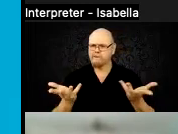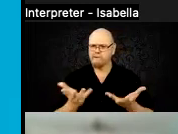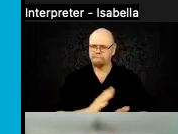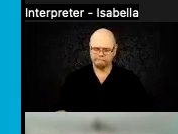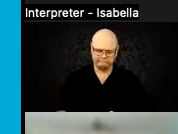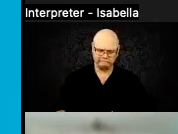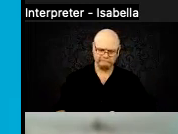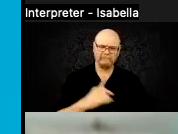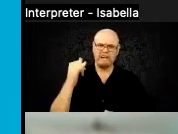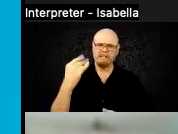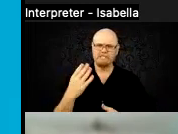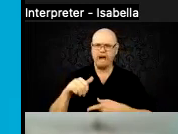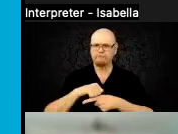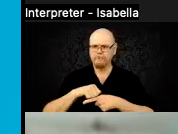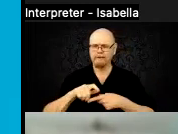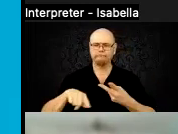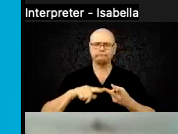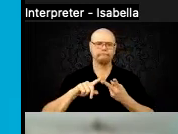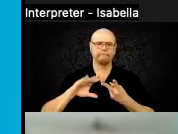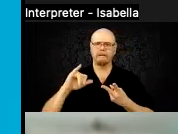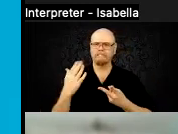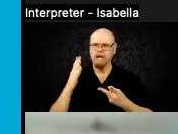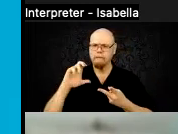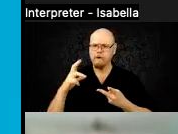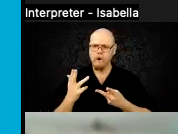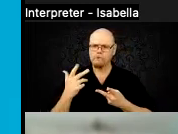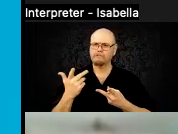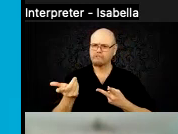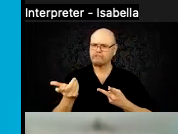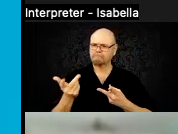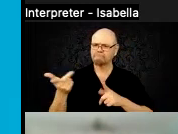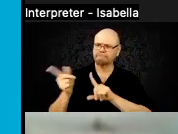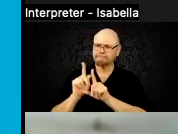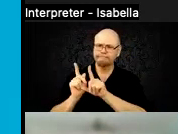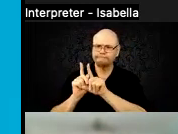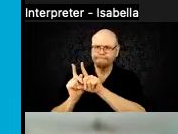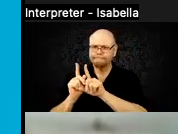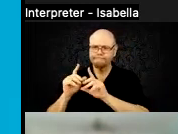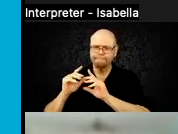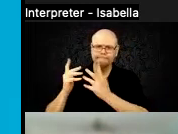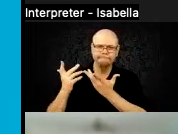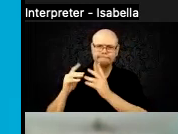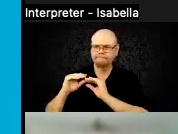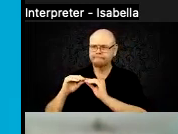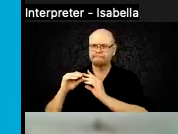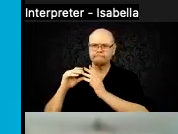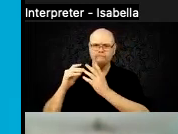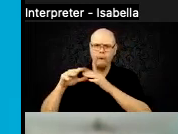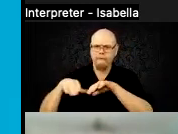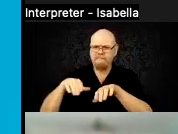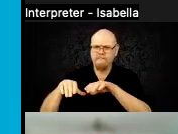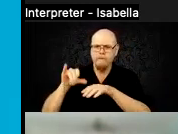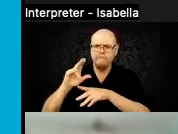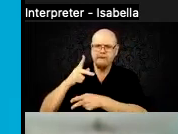job coaching. So, if you're starting a new job and you need some assistance adjusting to the workplace or learning to perform certain job tasks, that's something DRS can